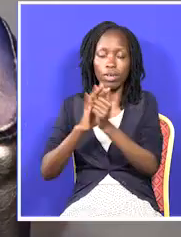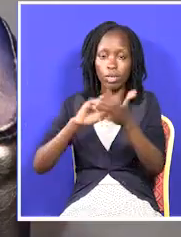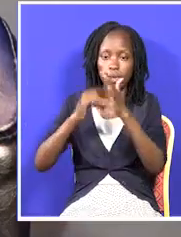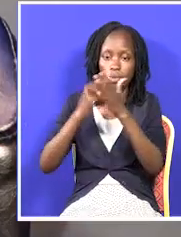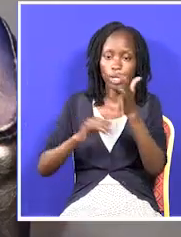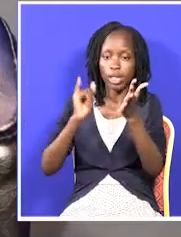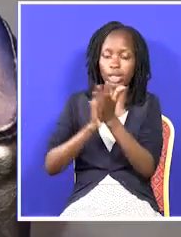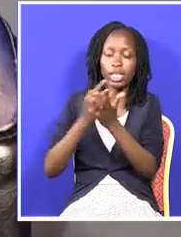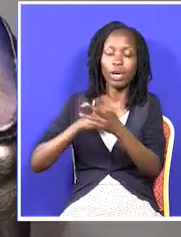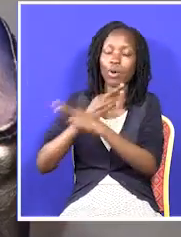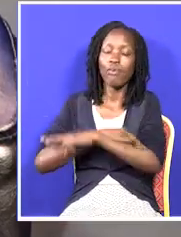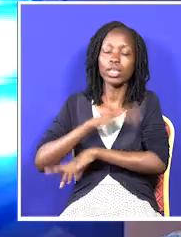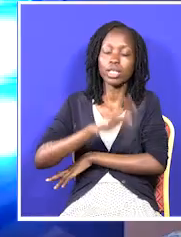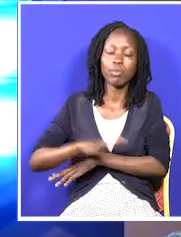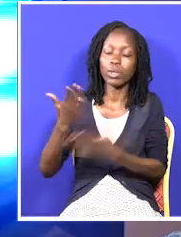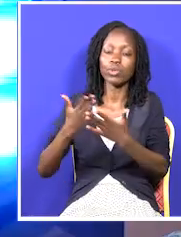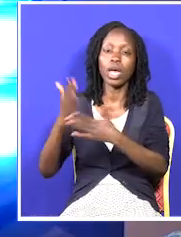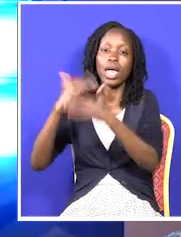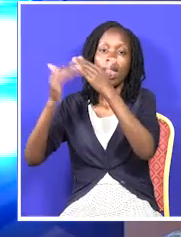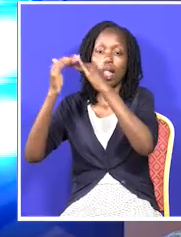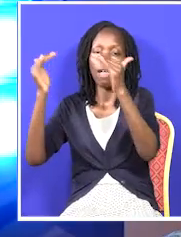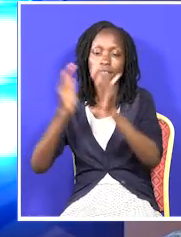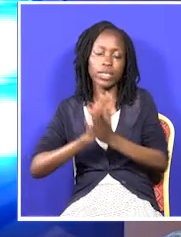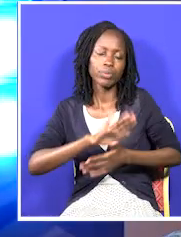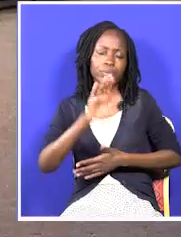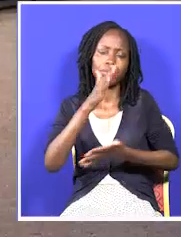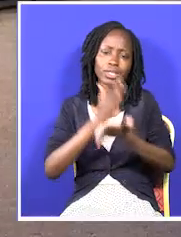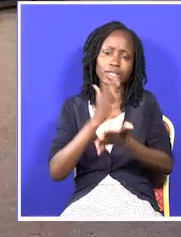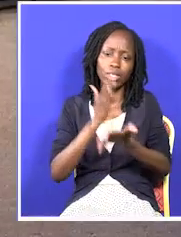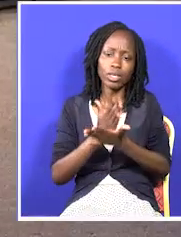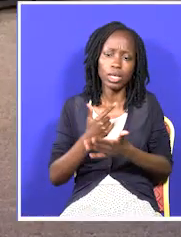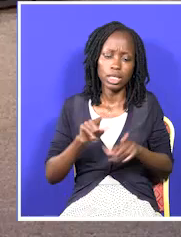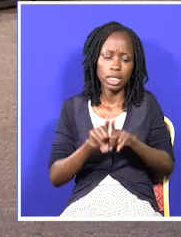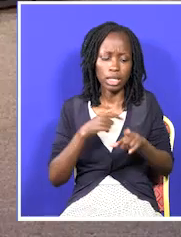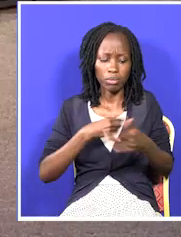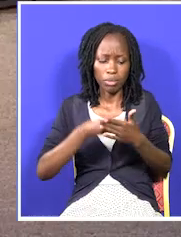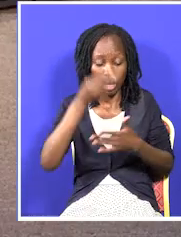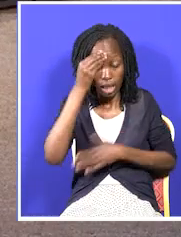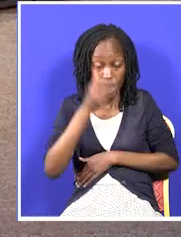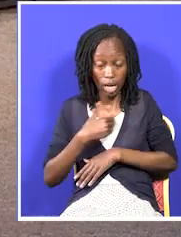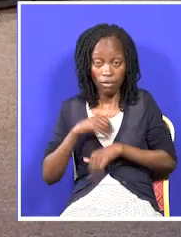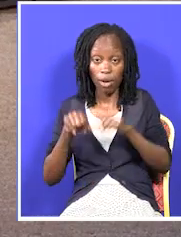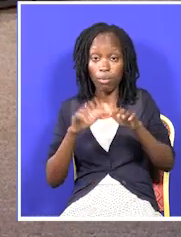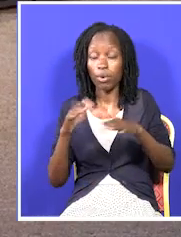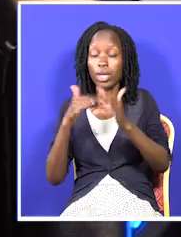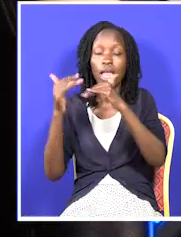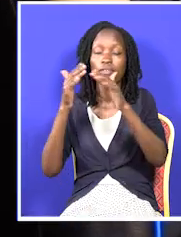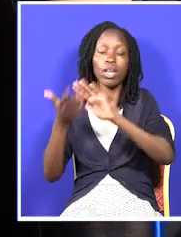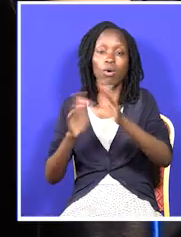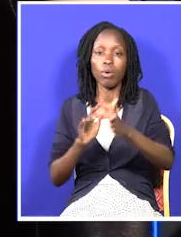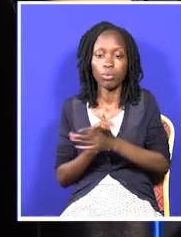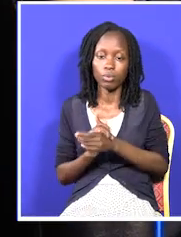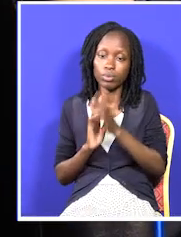our harbor is heaven. Very correct, Liz. I have also learned about how heaven will look